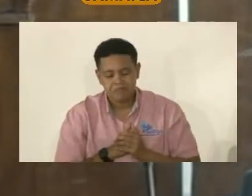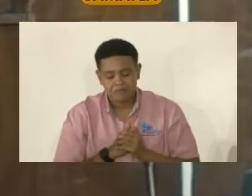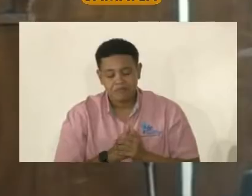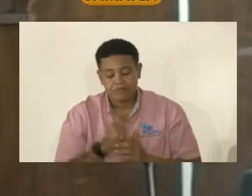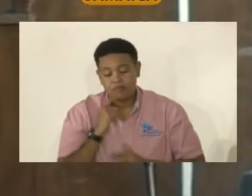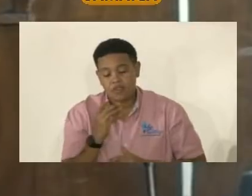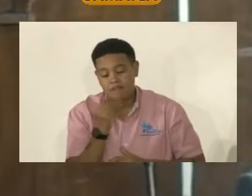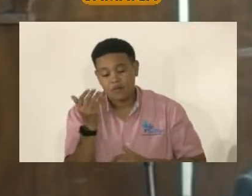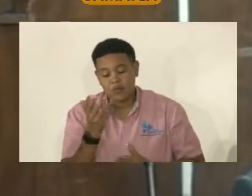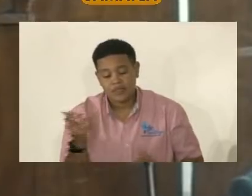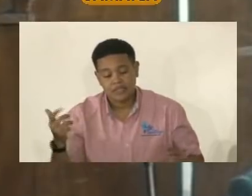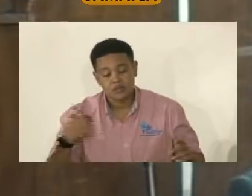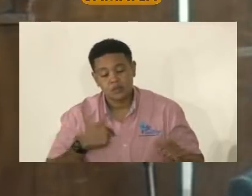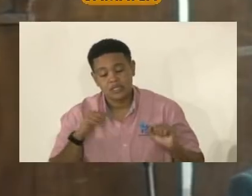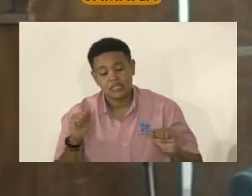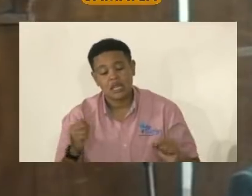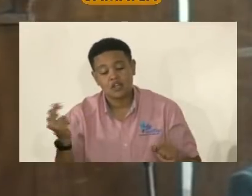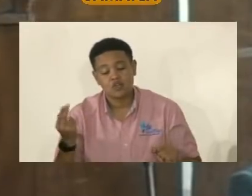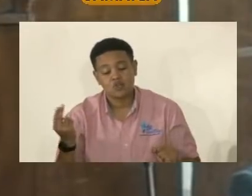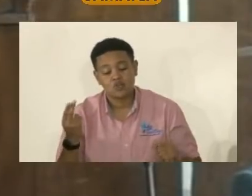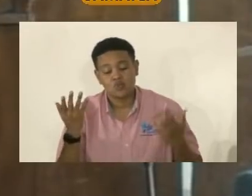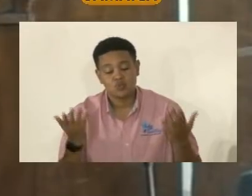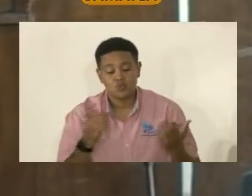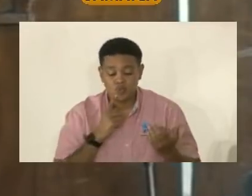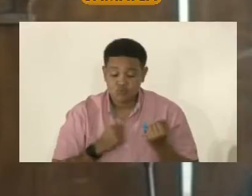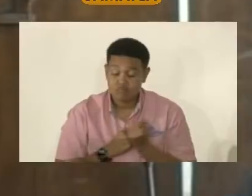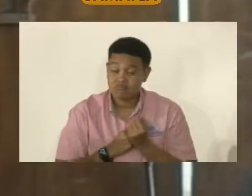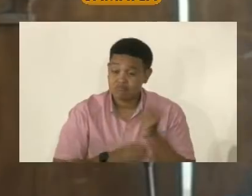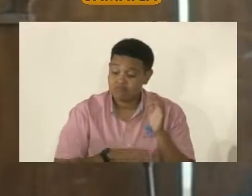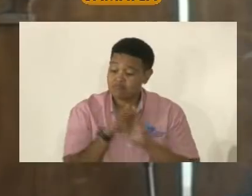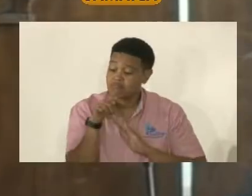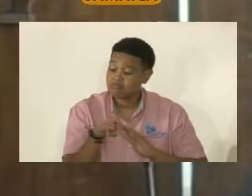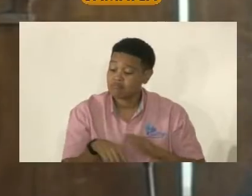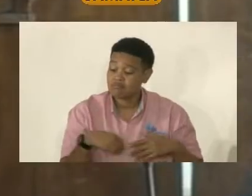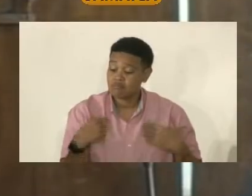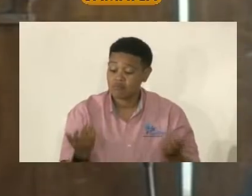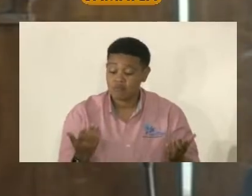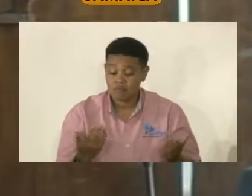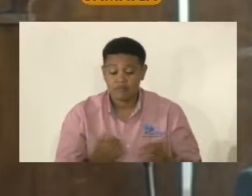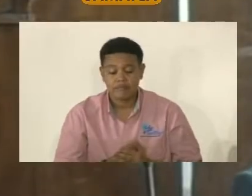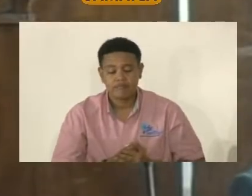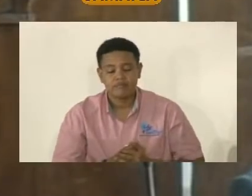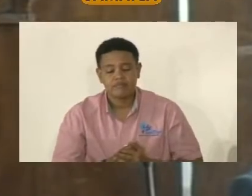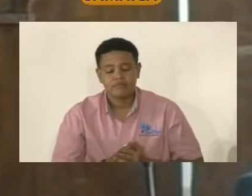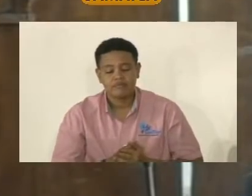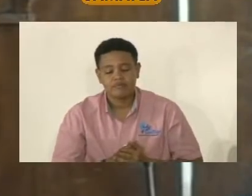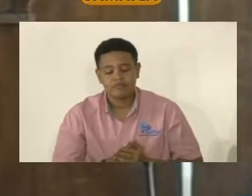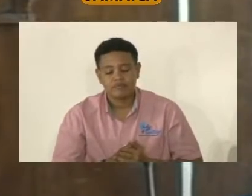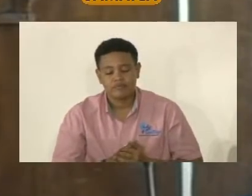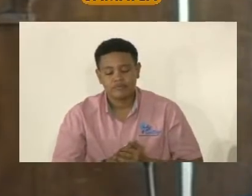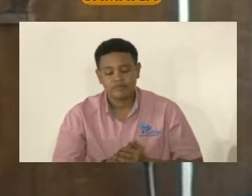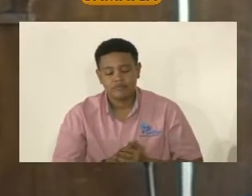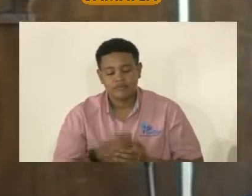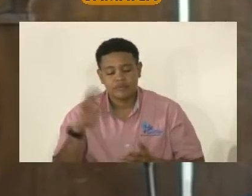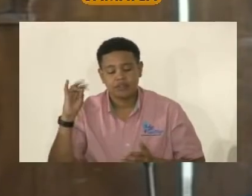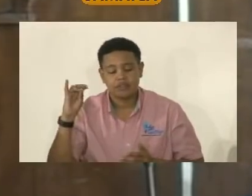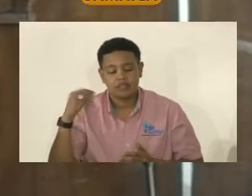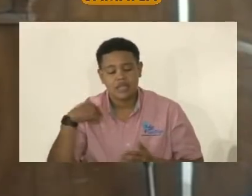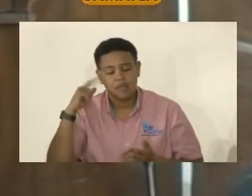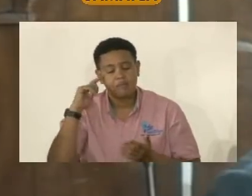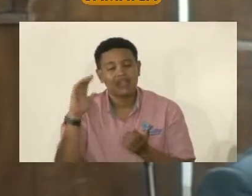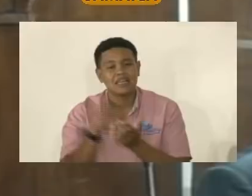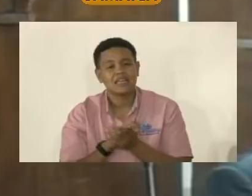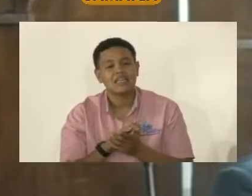couple of the things that we can use to accelerate this, to turbocharge it. In the 70s, I believe it